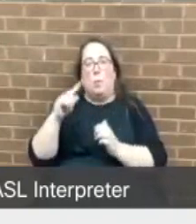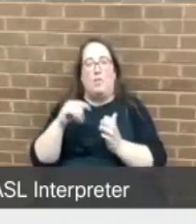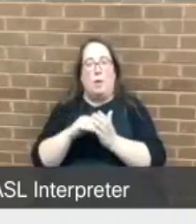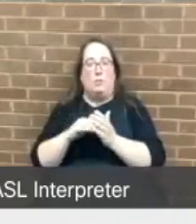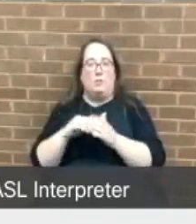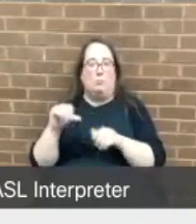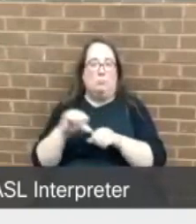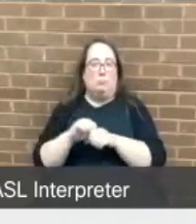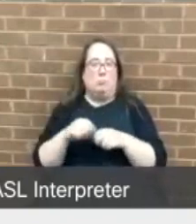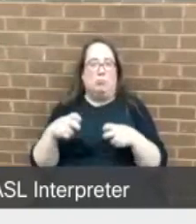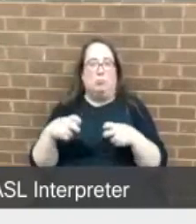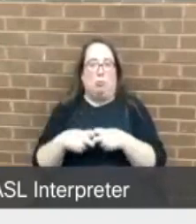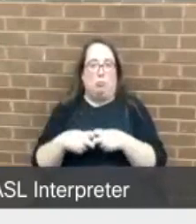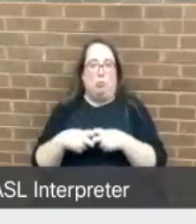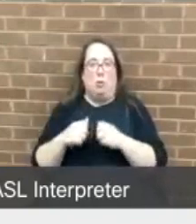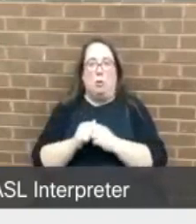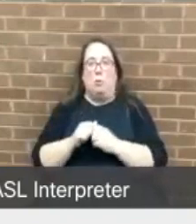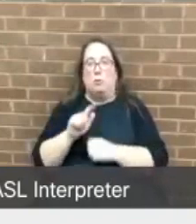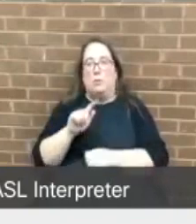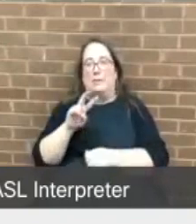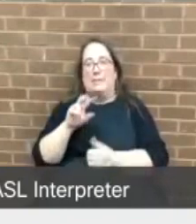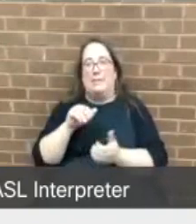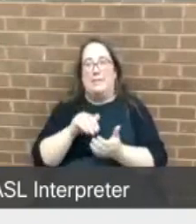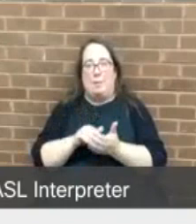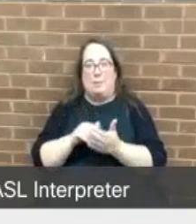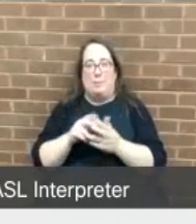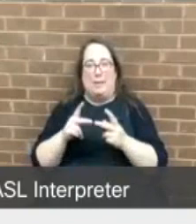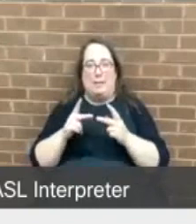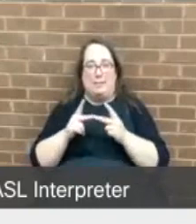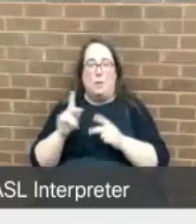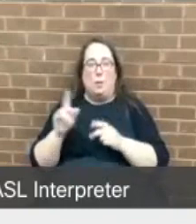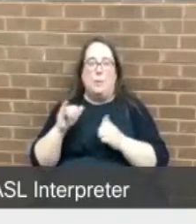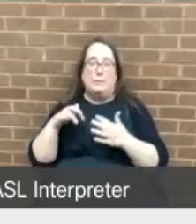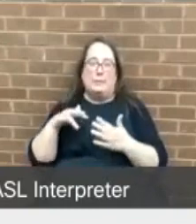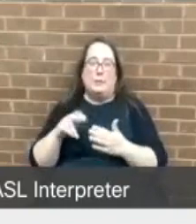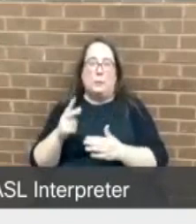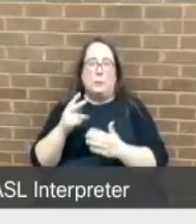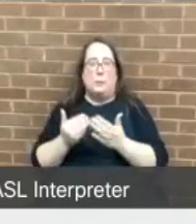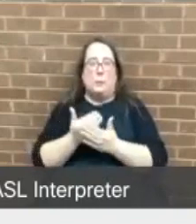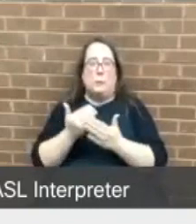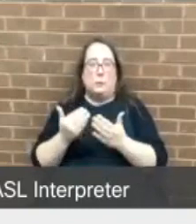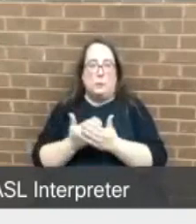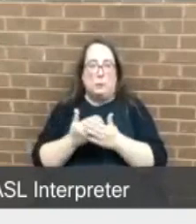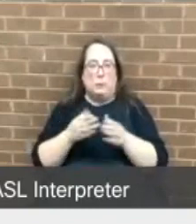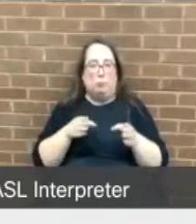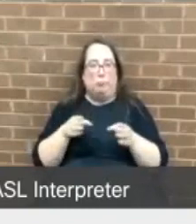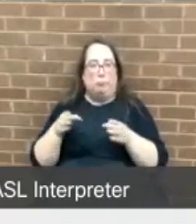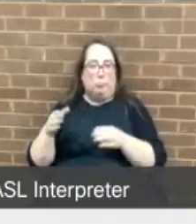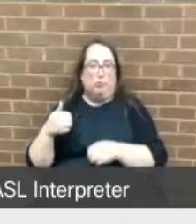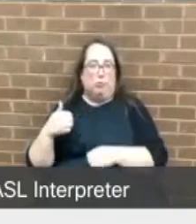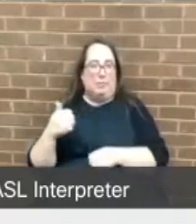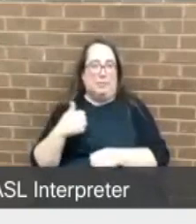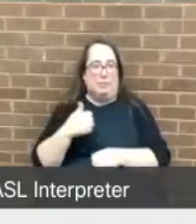charging stations with 2,700 charger outlets. We're also studying two new transit corridors in the Baltimore area, an